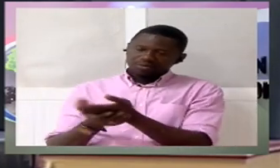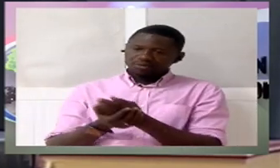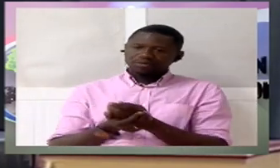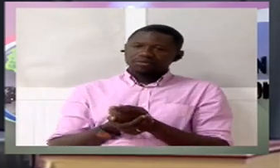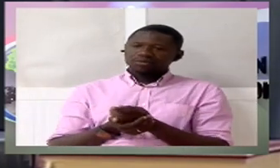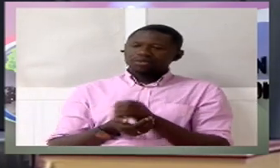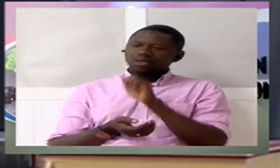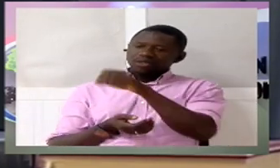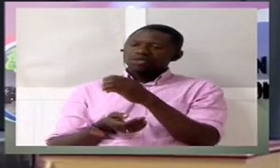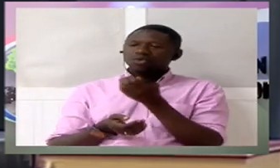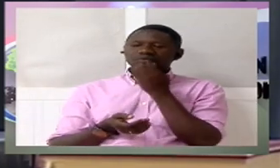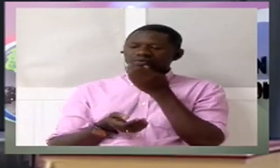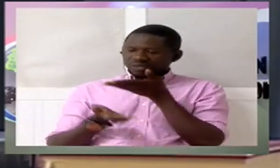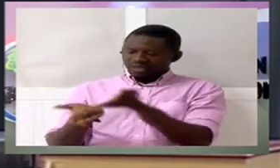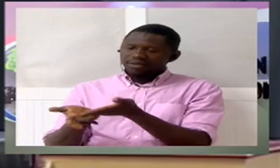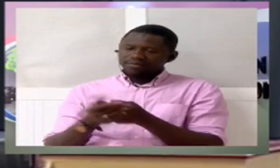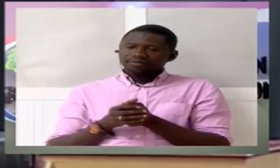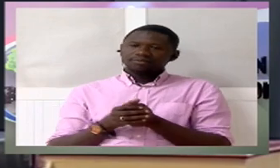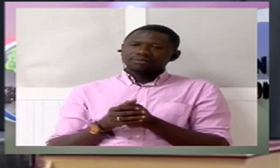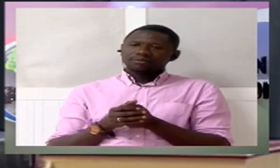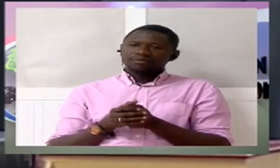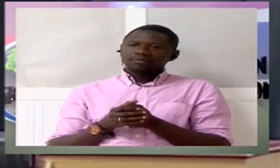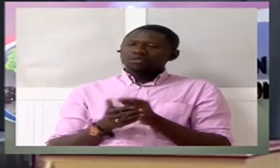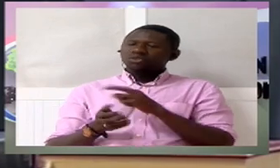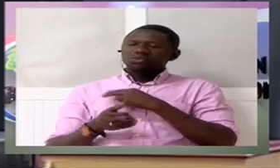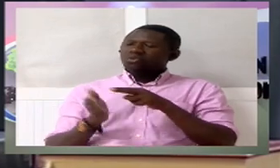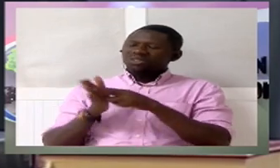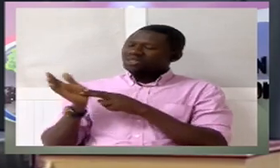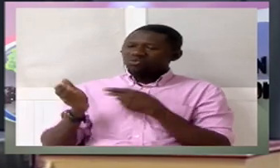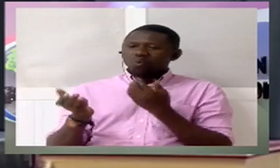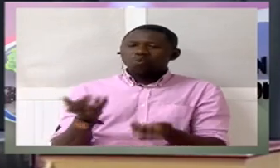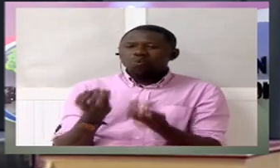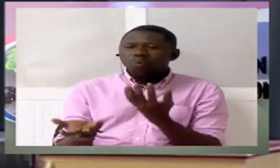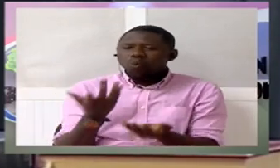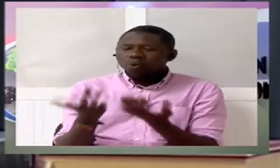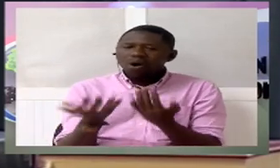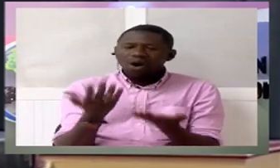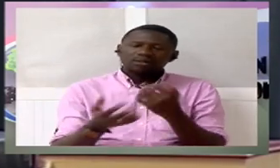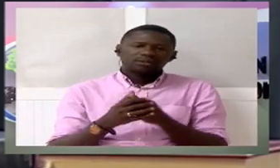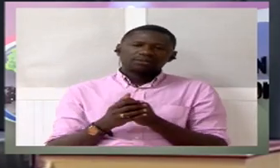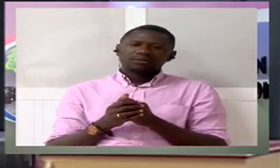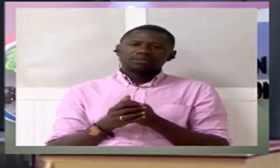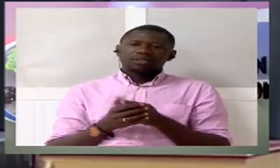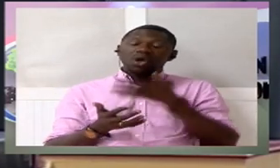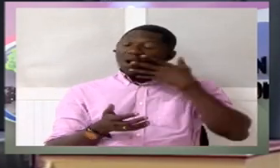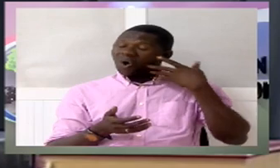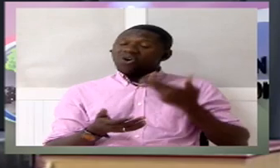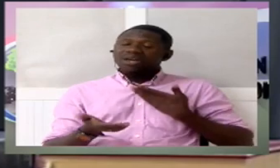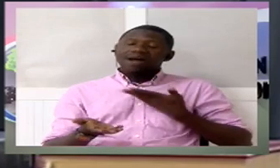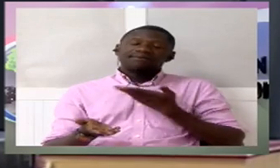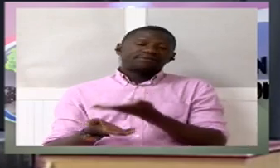I said, your dinner is here. It's not necessary for you to heat it up. It's